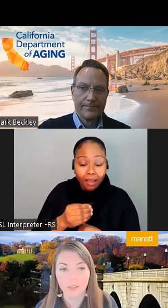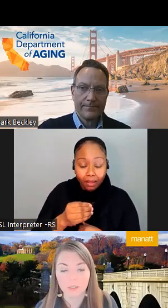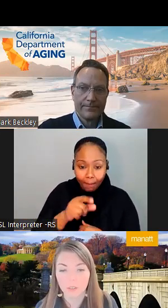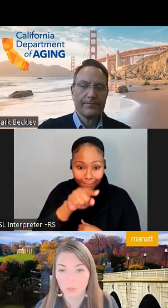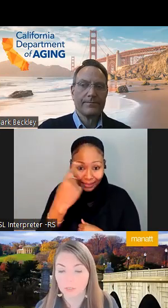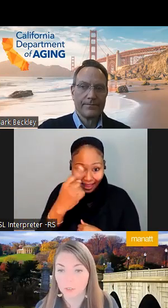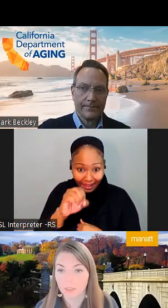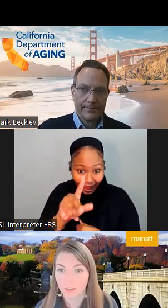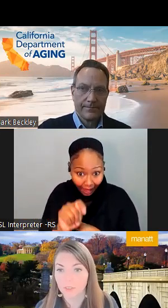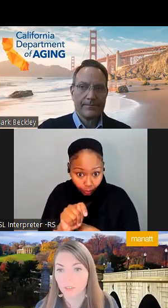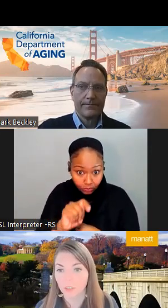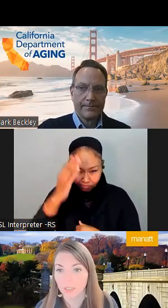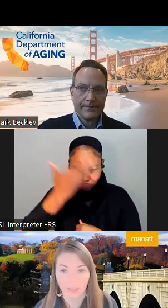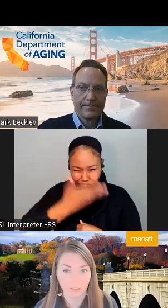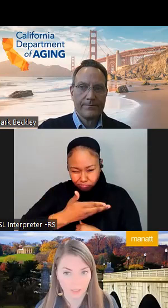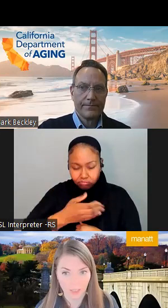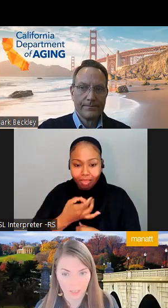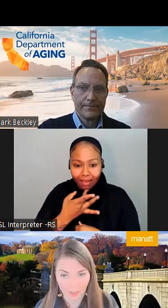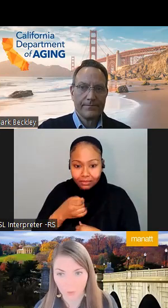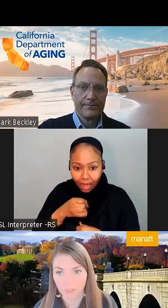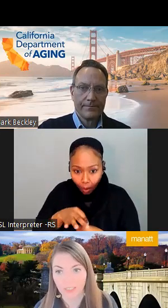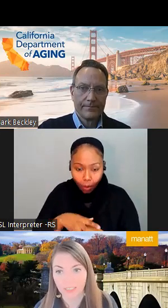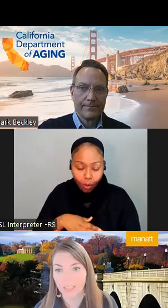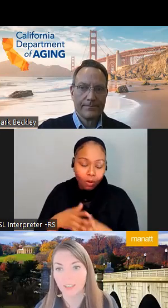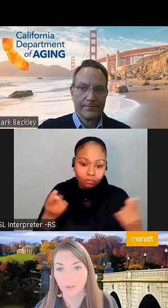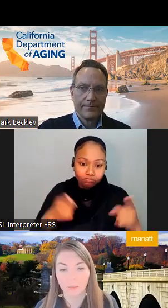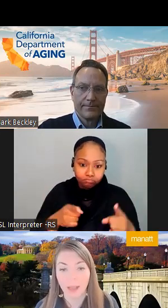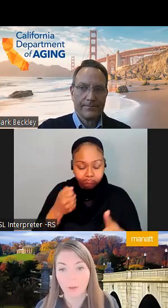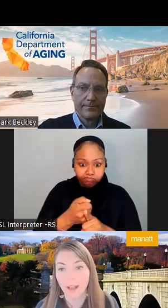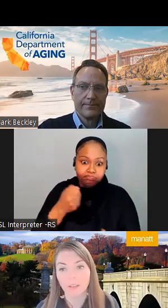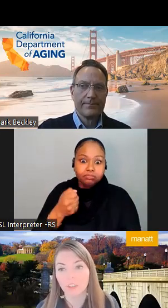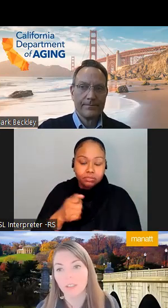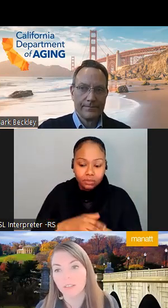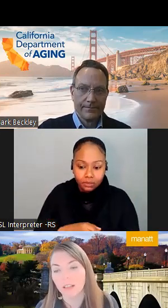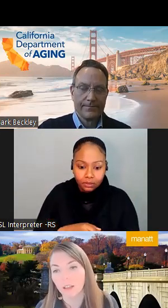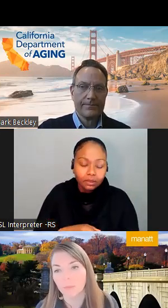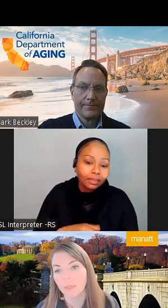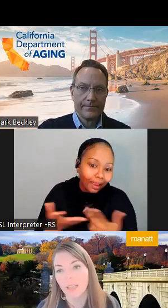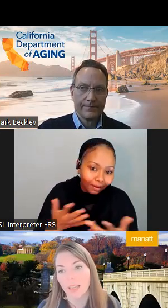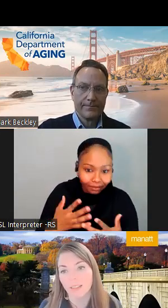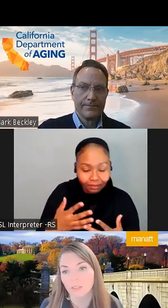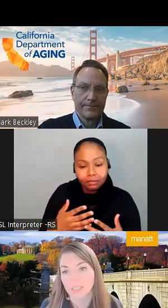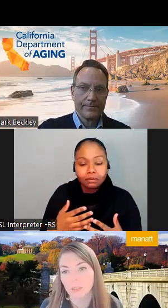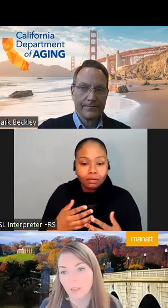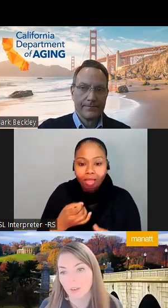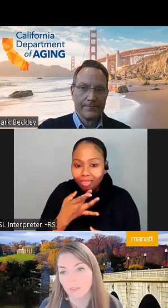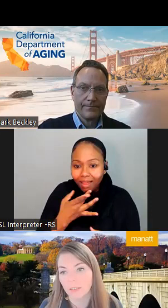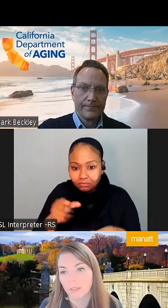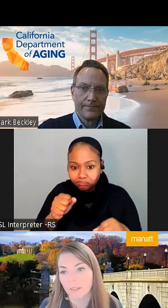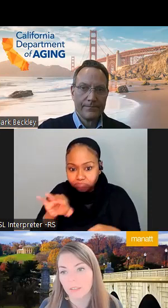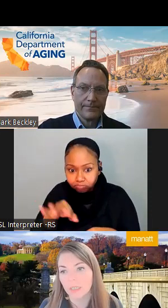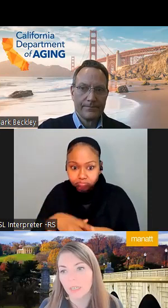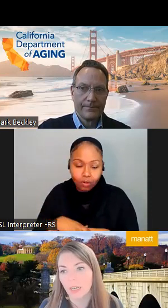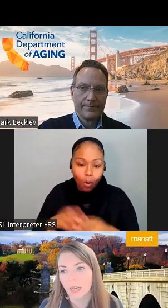count under this definition, and an echoing of that again around power outages and significant